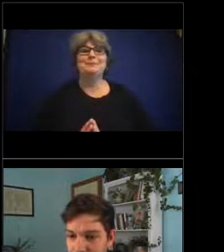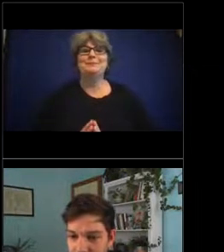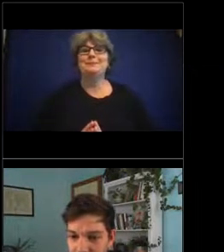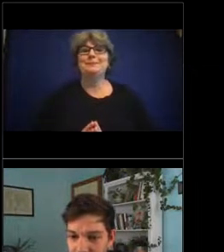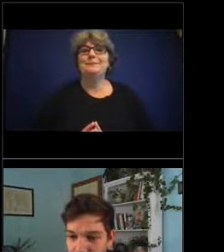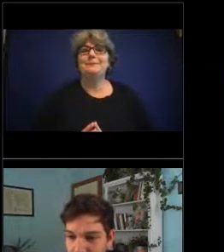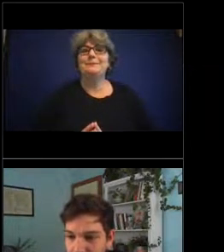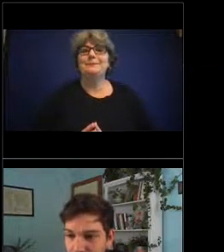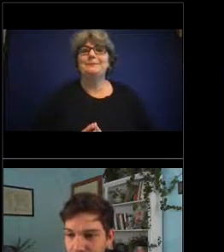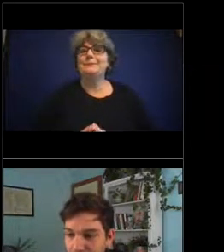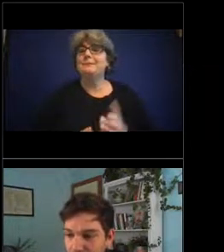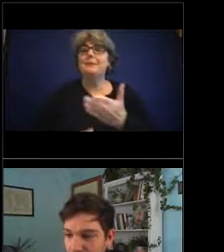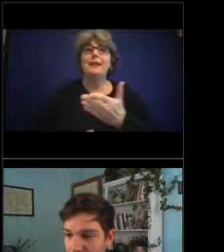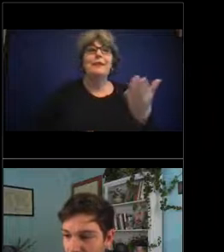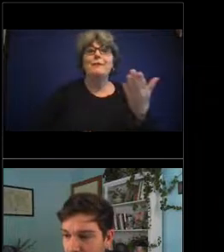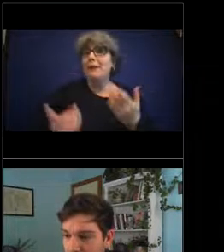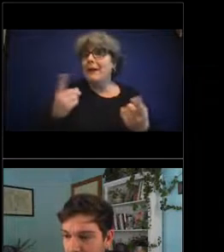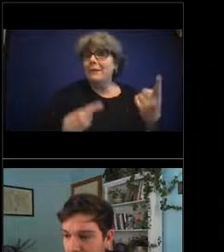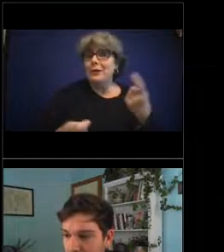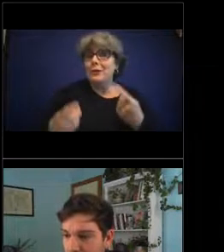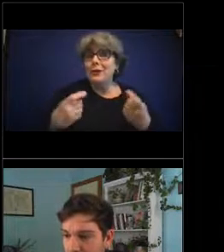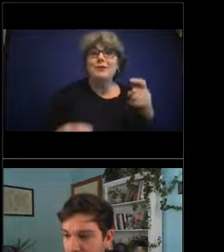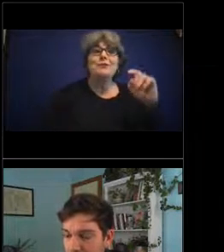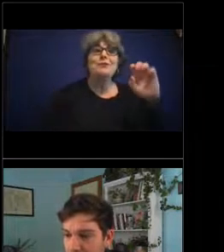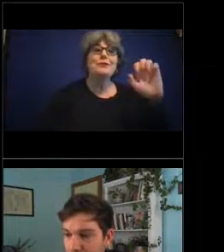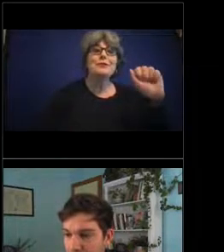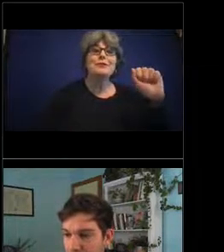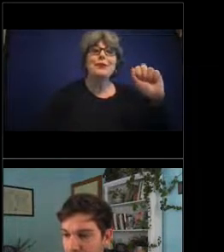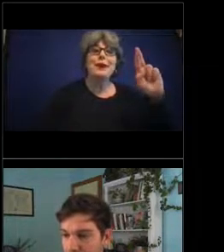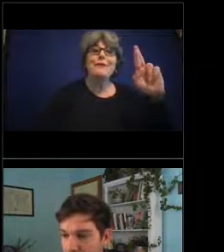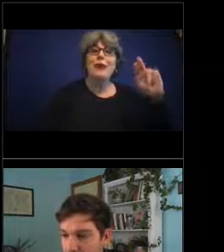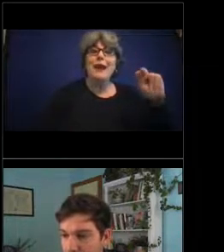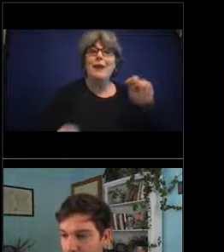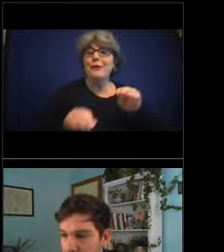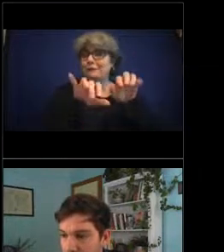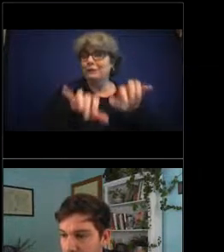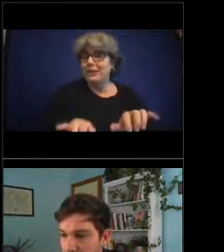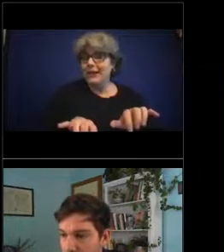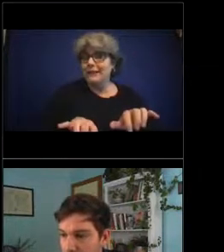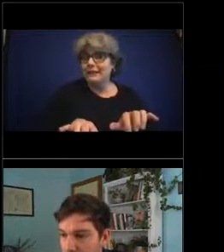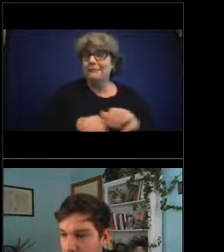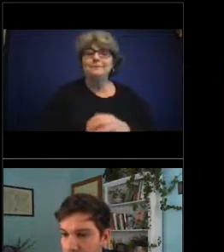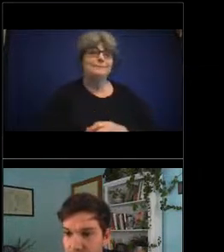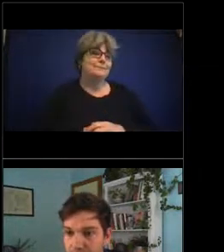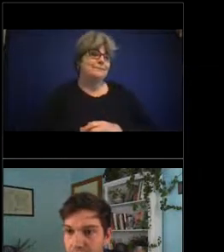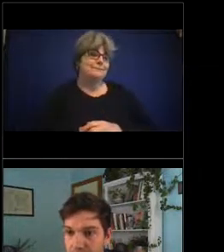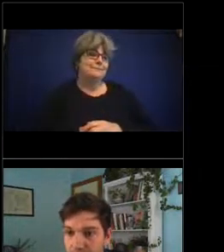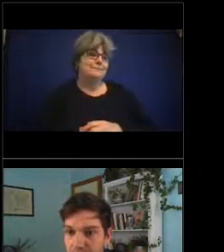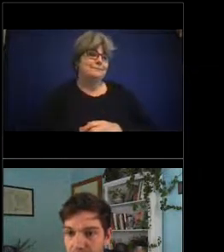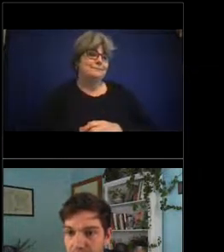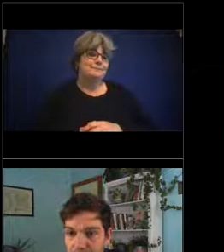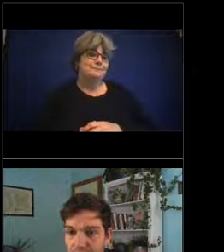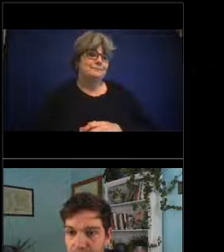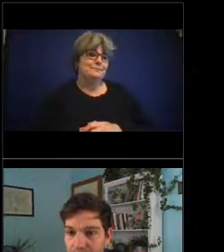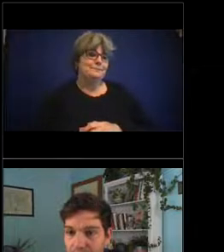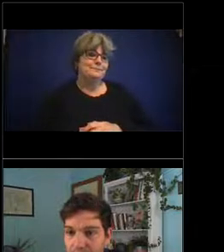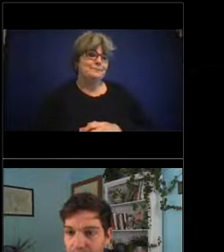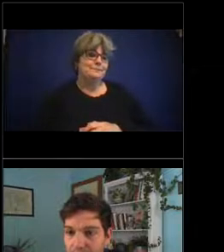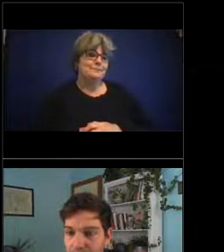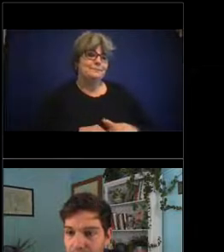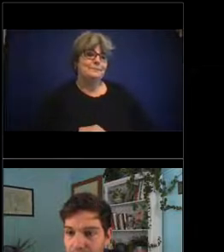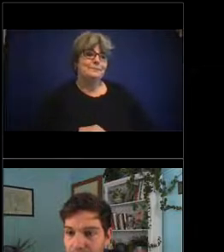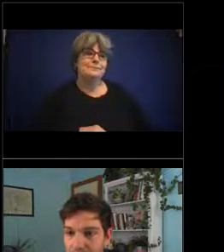Sure. So if you have any questions for Aaron, please put them in the chat. But Aaron, while we're waiting for questions to come in,